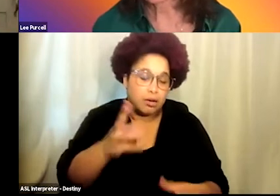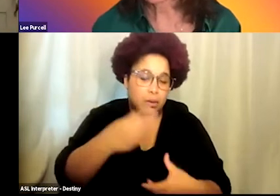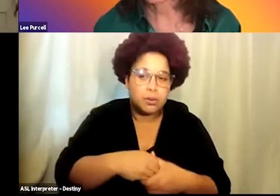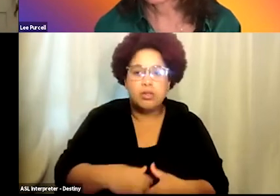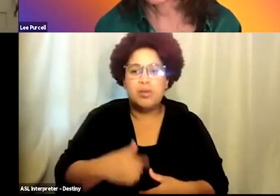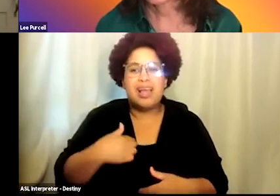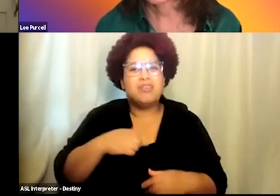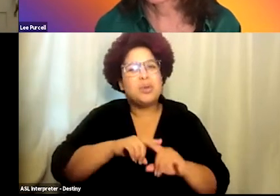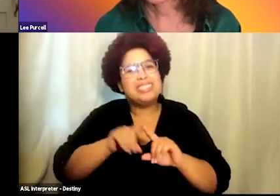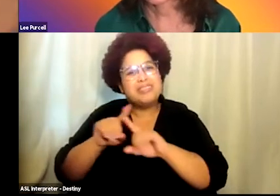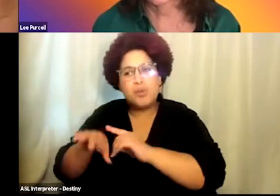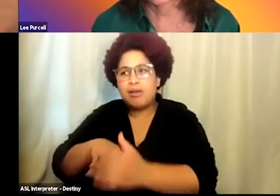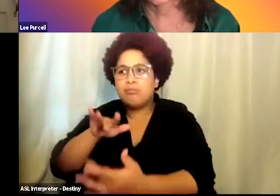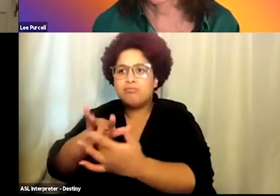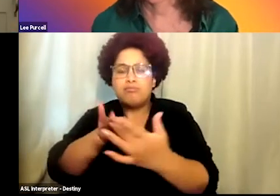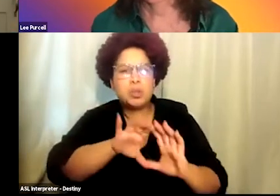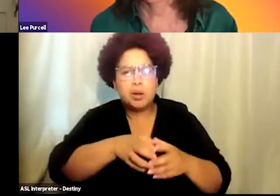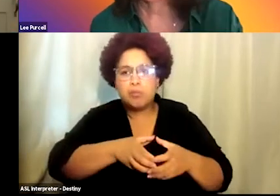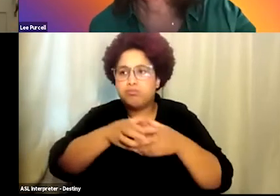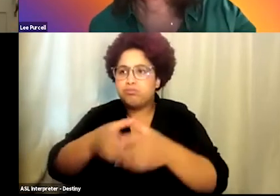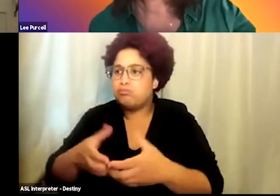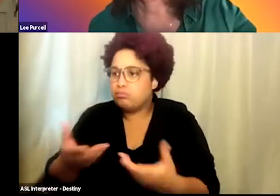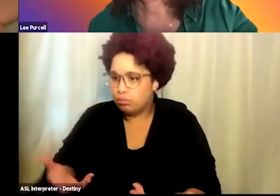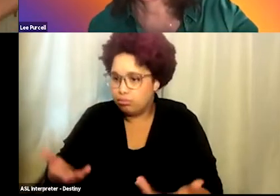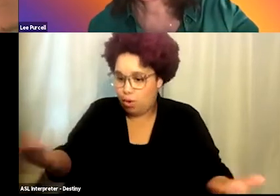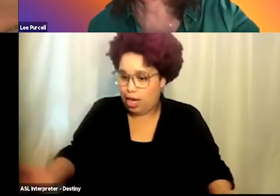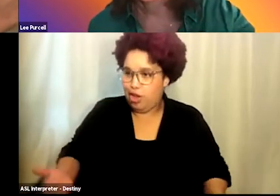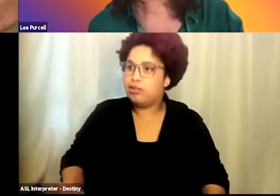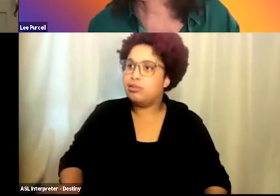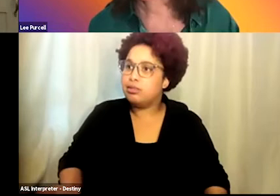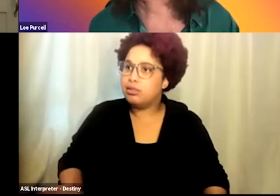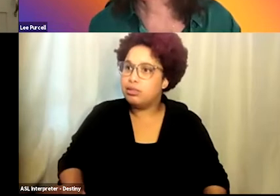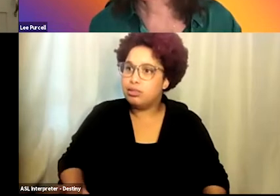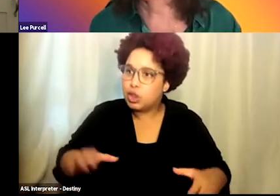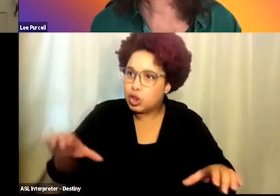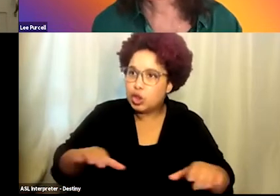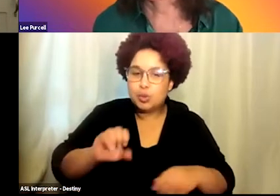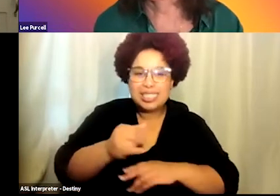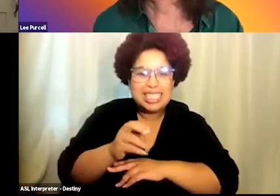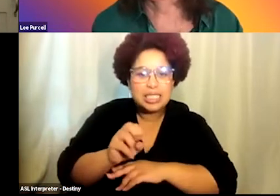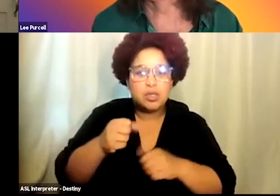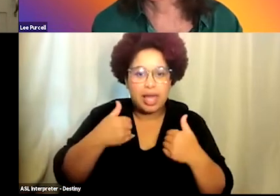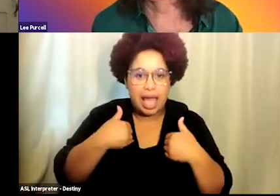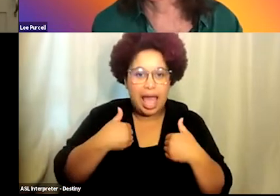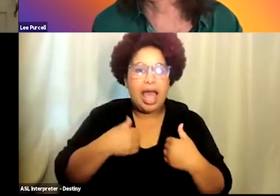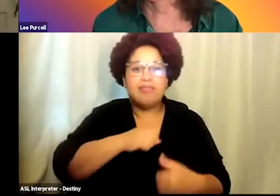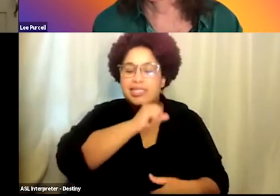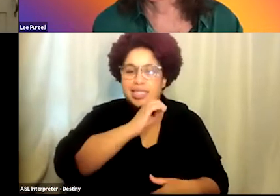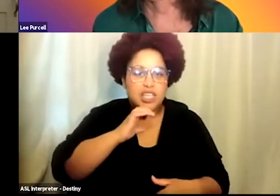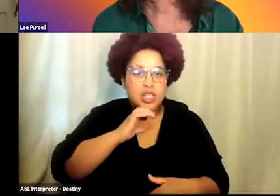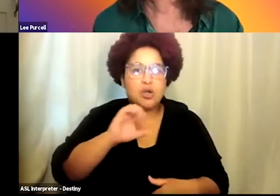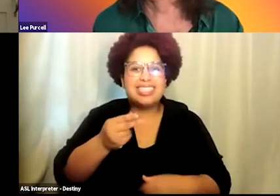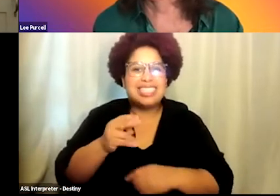go to as a group and just say, here we are. And, you know, I don't know, do scenes. All of a sudden we have senior scene studies. But anyway,